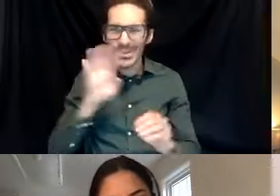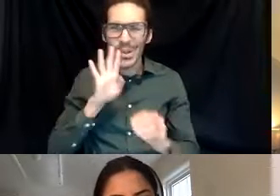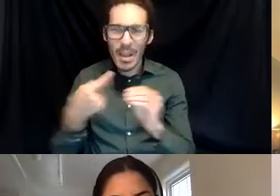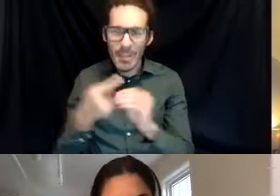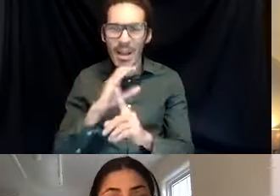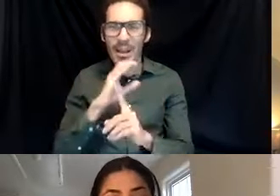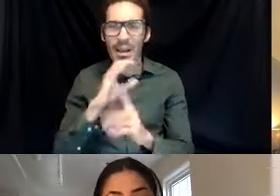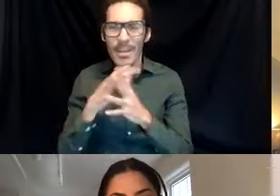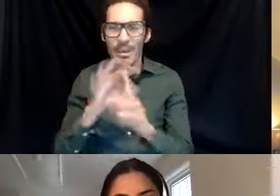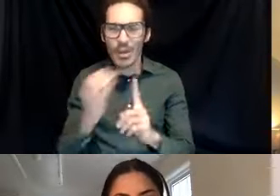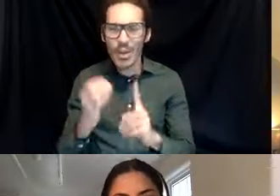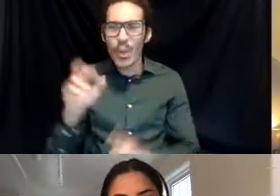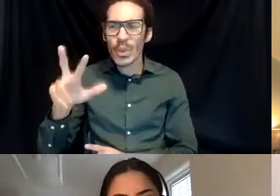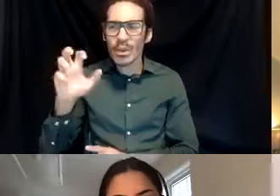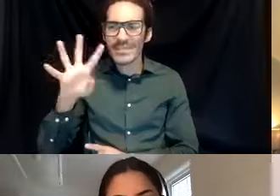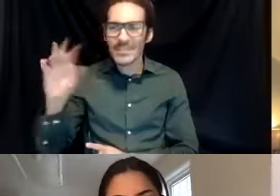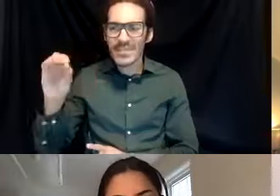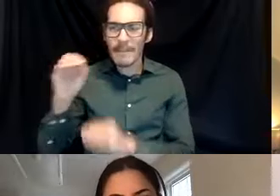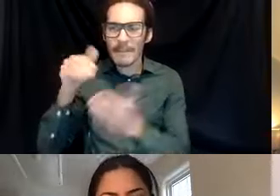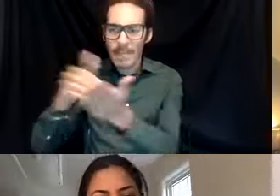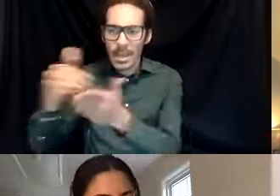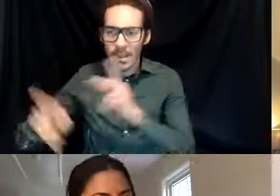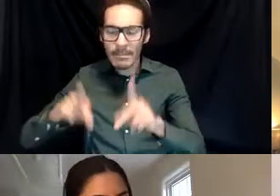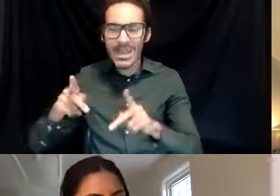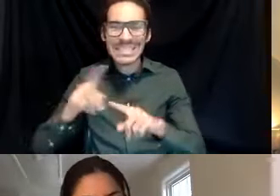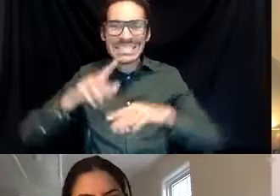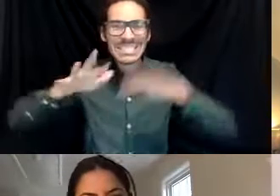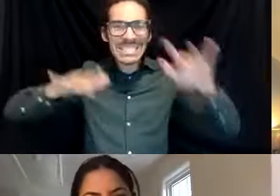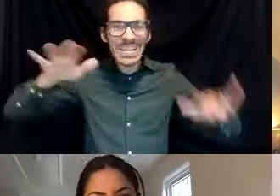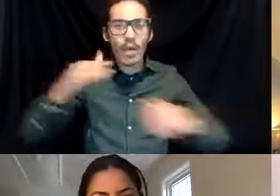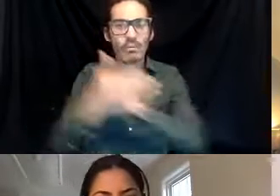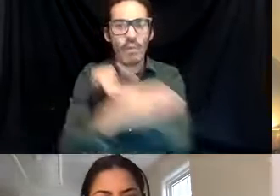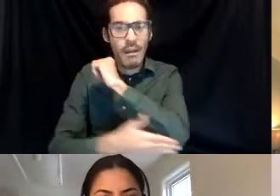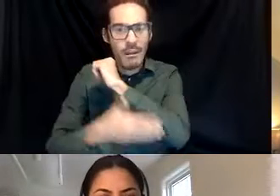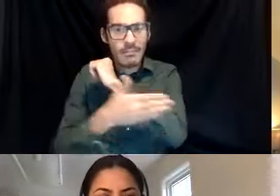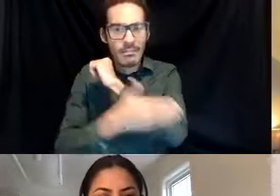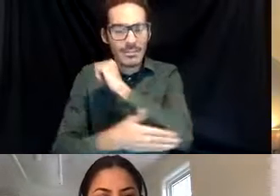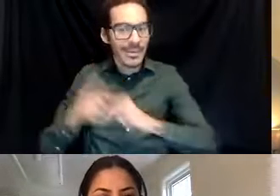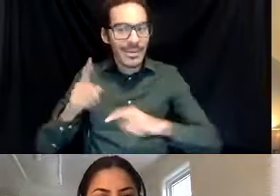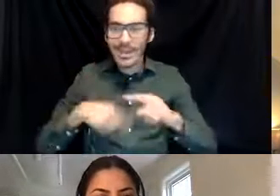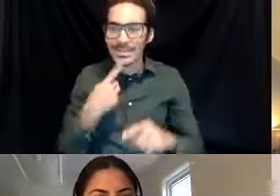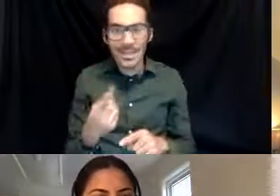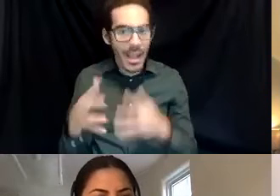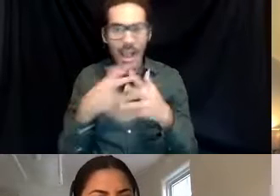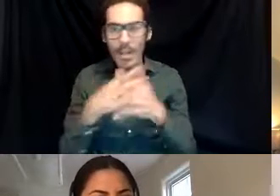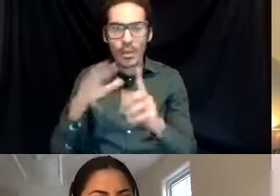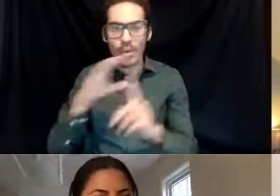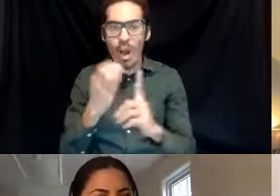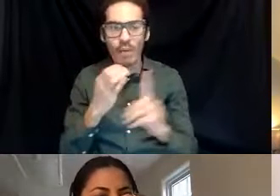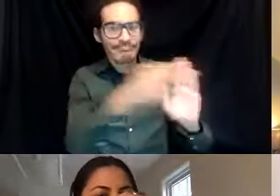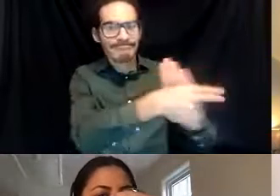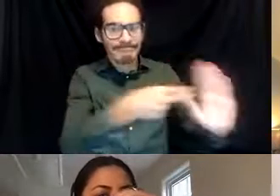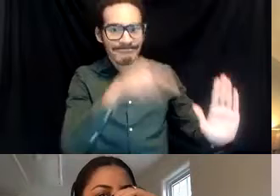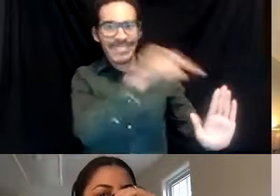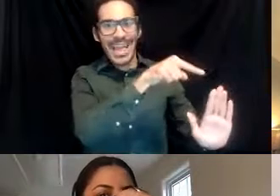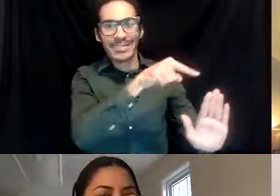million people and such a diverse country that we can't really say American culture is this or American culture